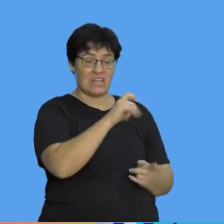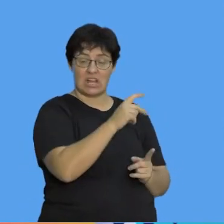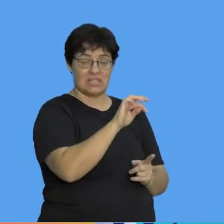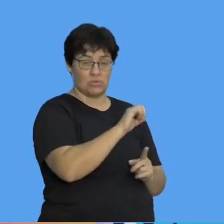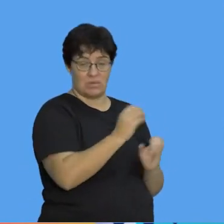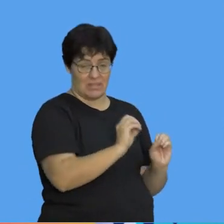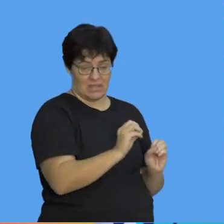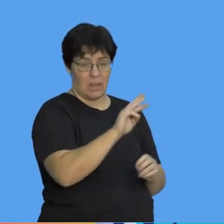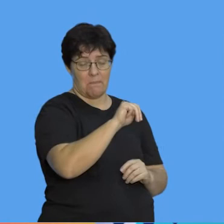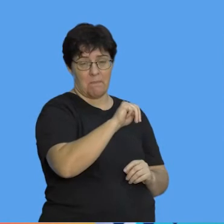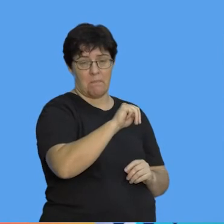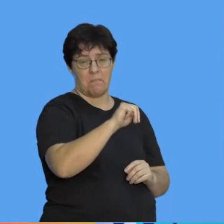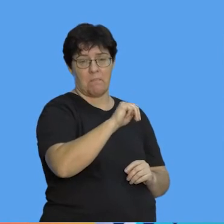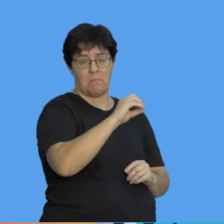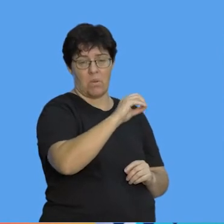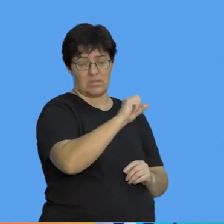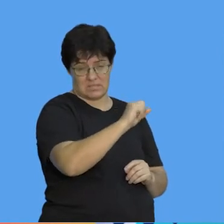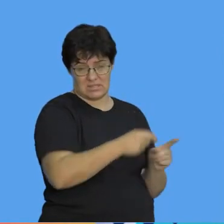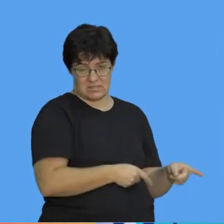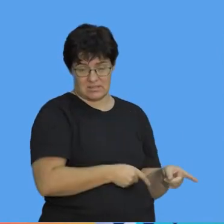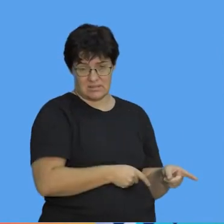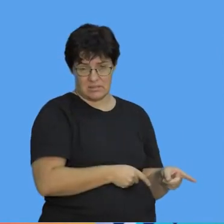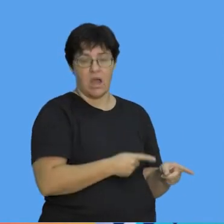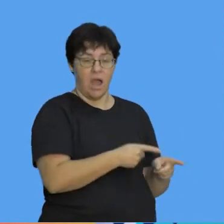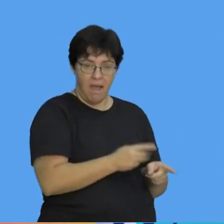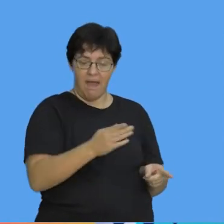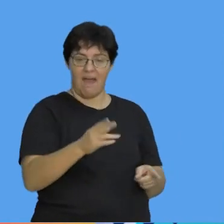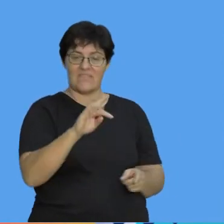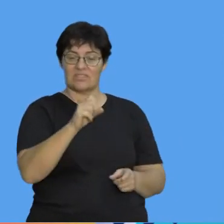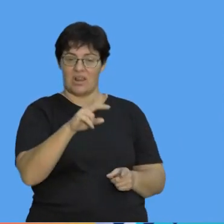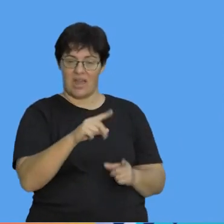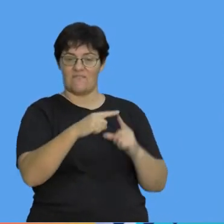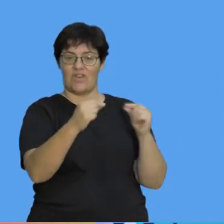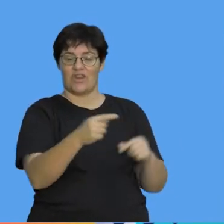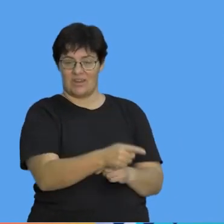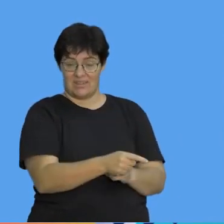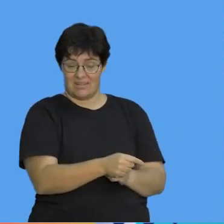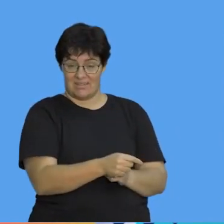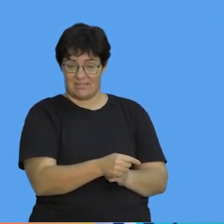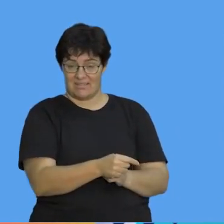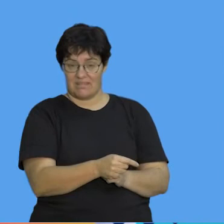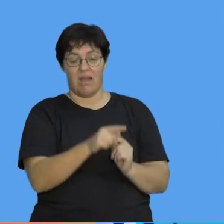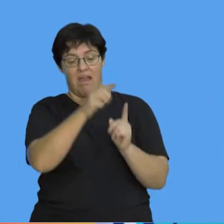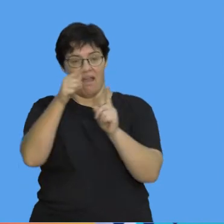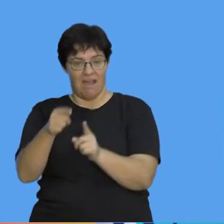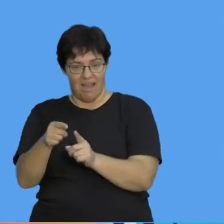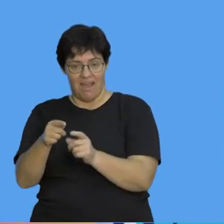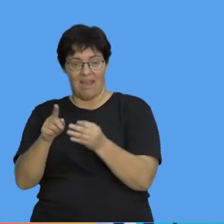no vascular tissue, moss. Okay, simple. Vascular tissue, fern.